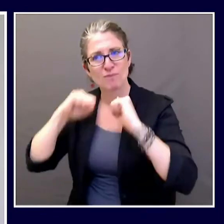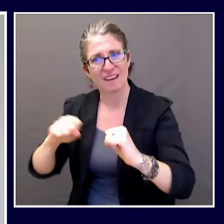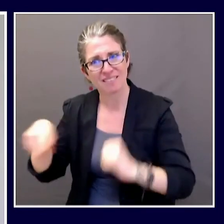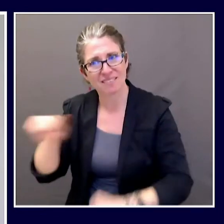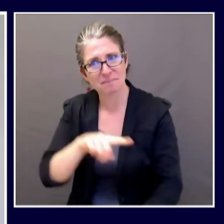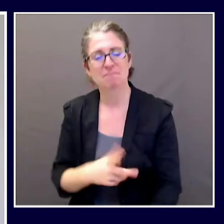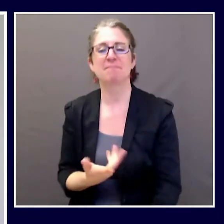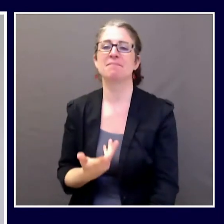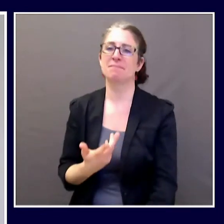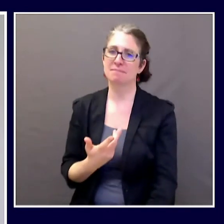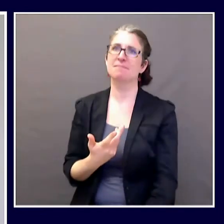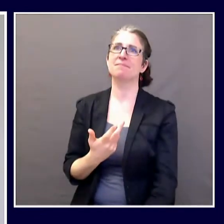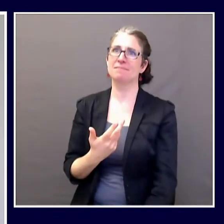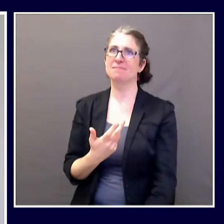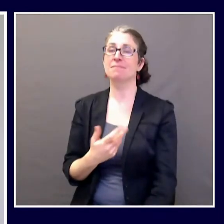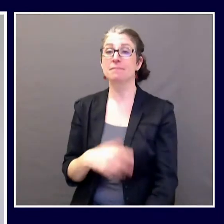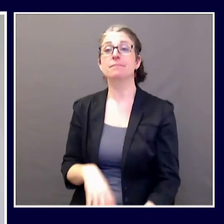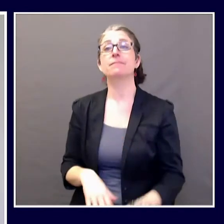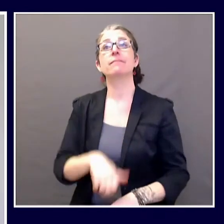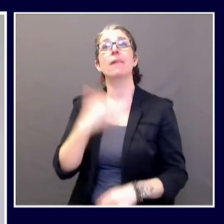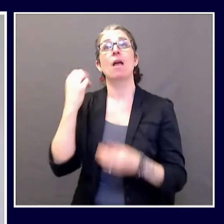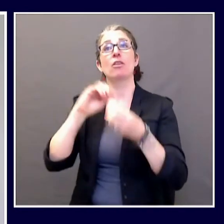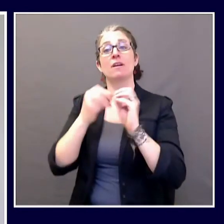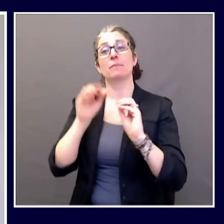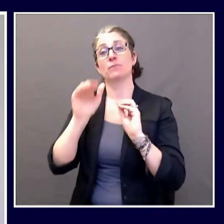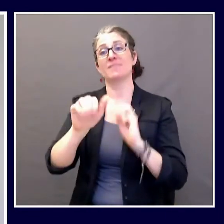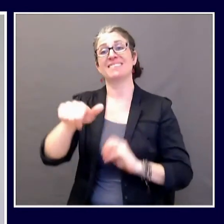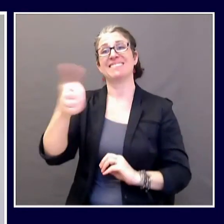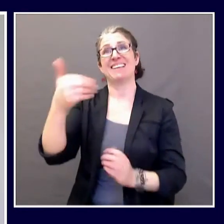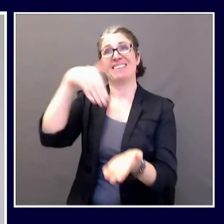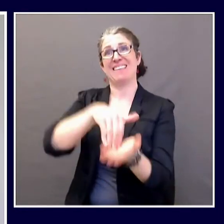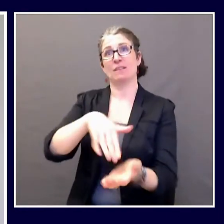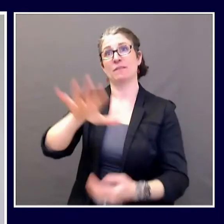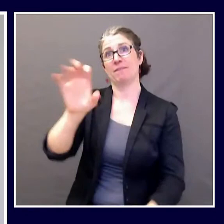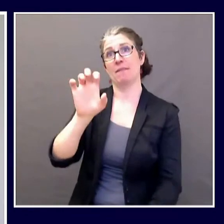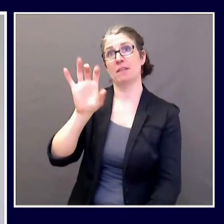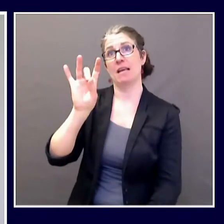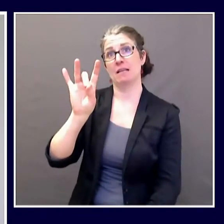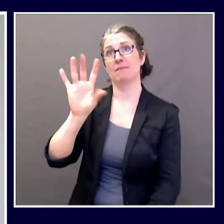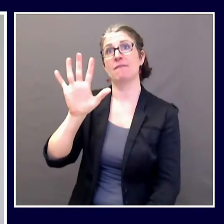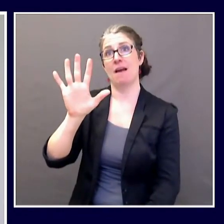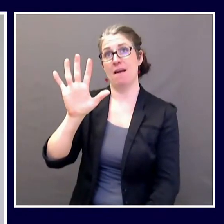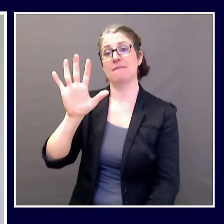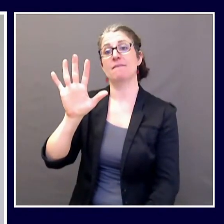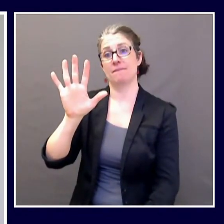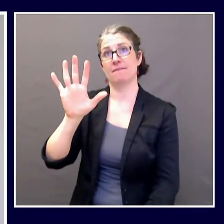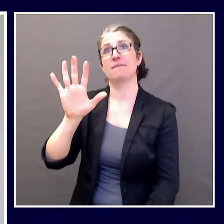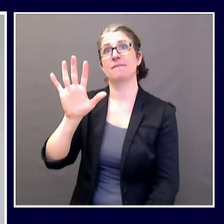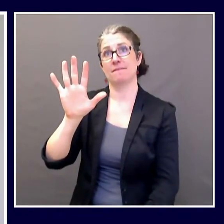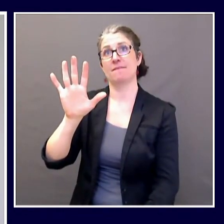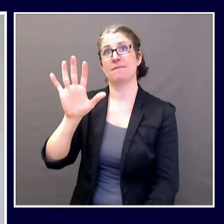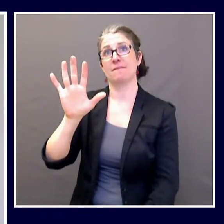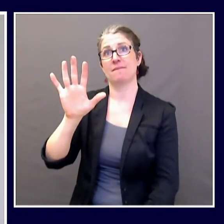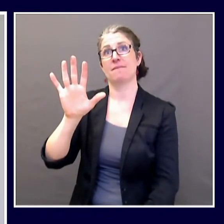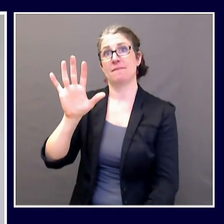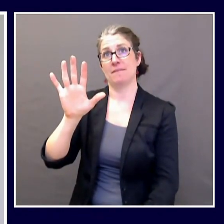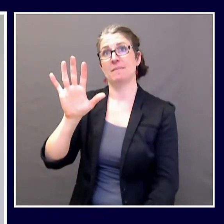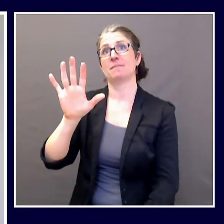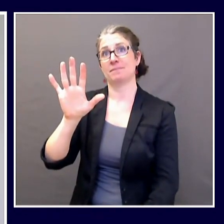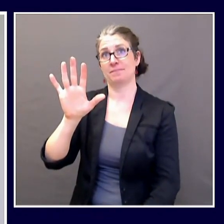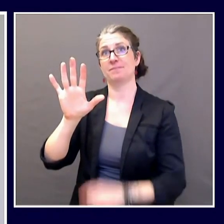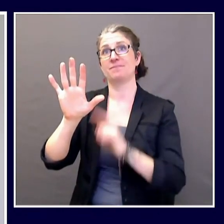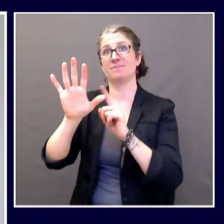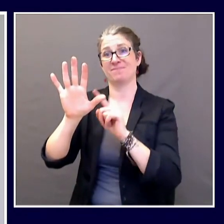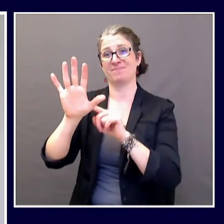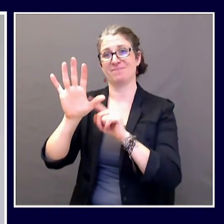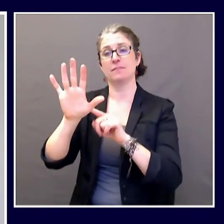10,585. That's the number of deliveries that our colleagues at the Department of Transportation made to deliver not just